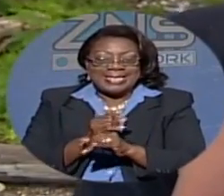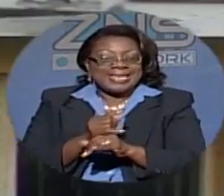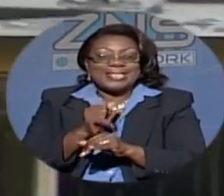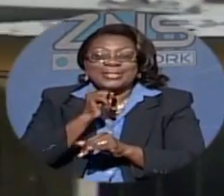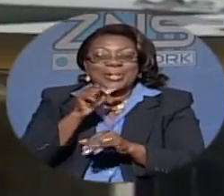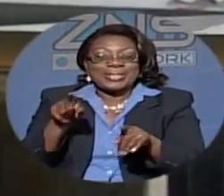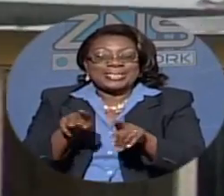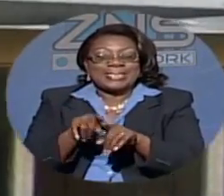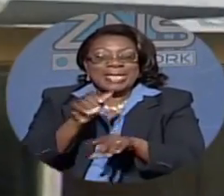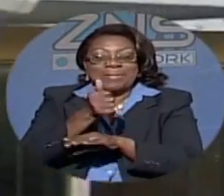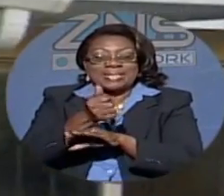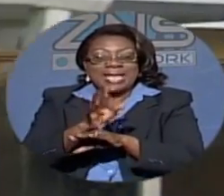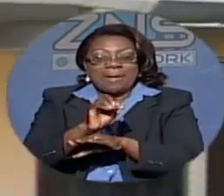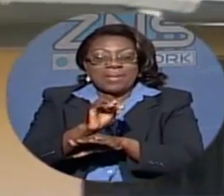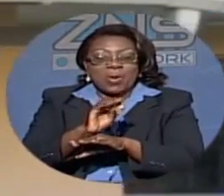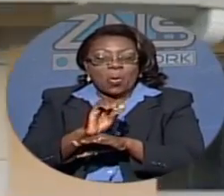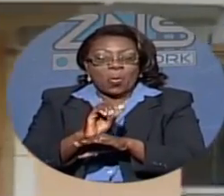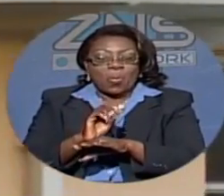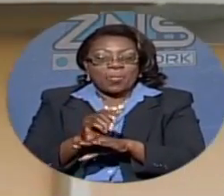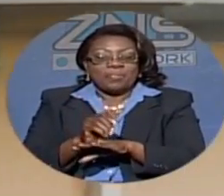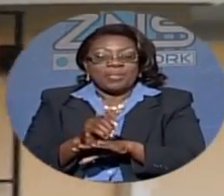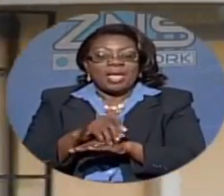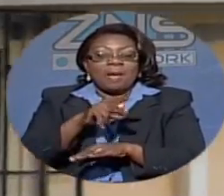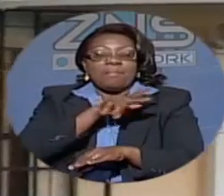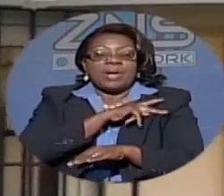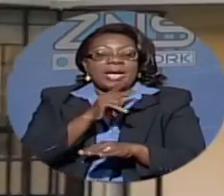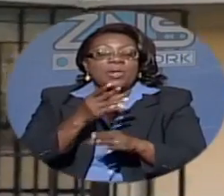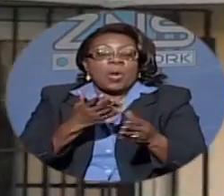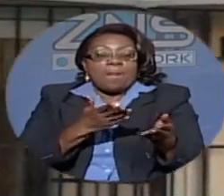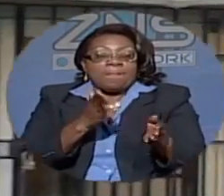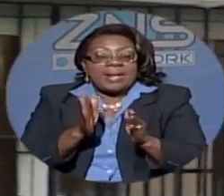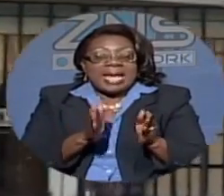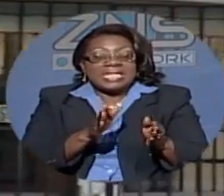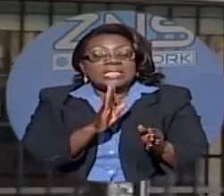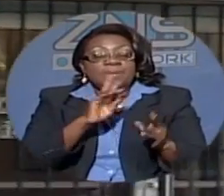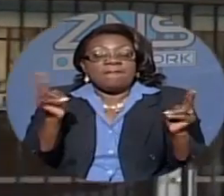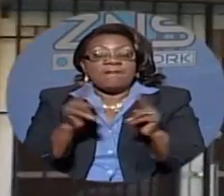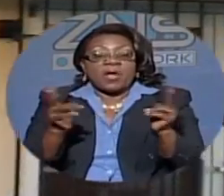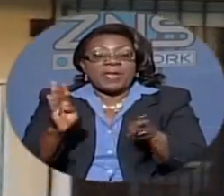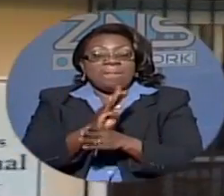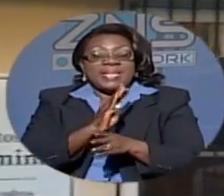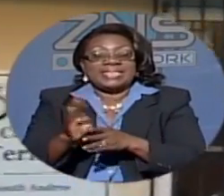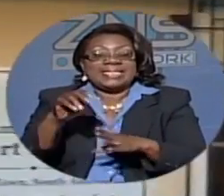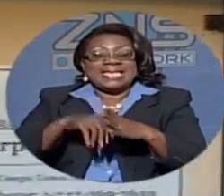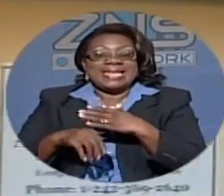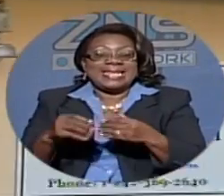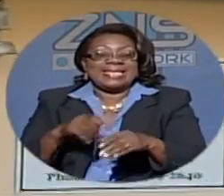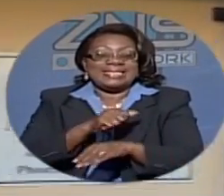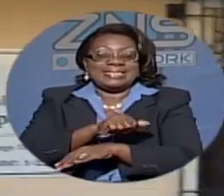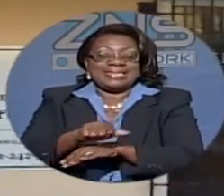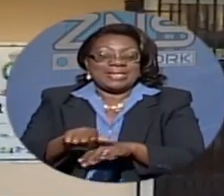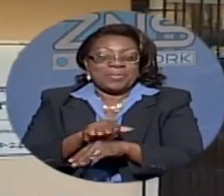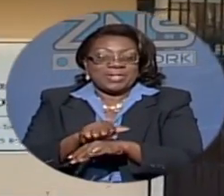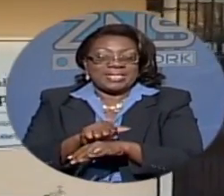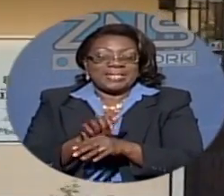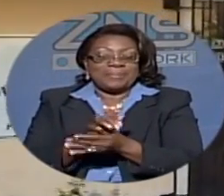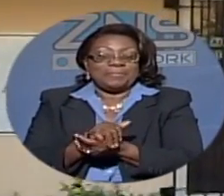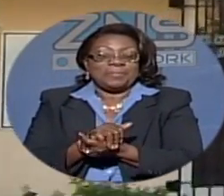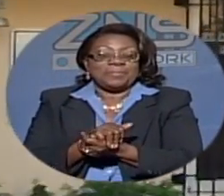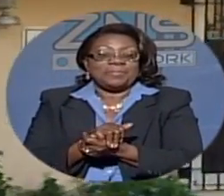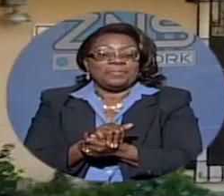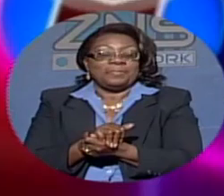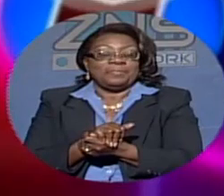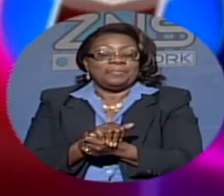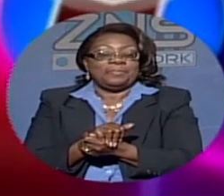have international. Pratt plans to be very busy in his community to improve the conditions during his term. Julian Gibson,